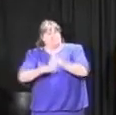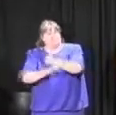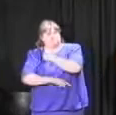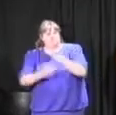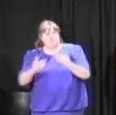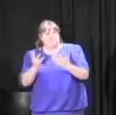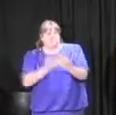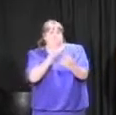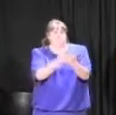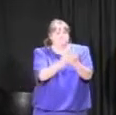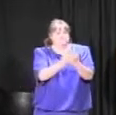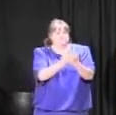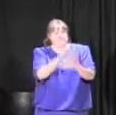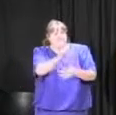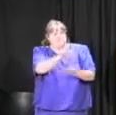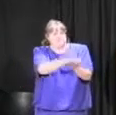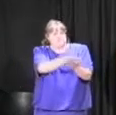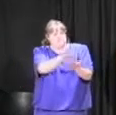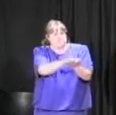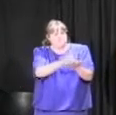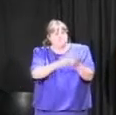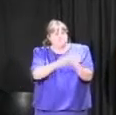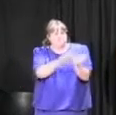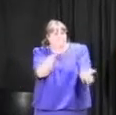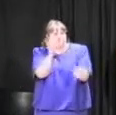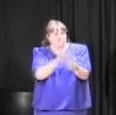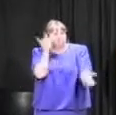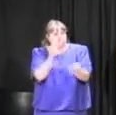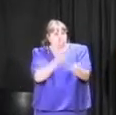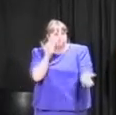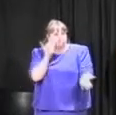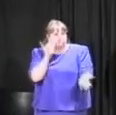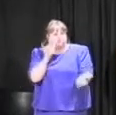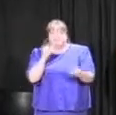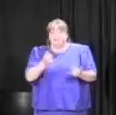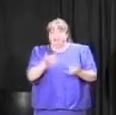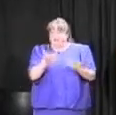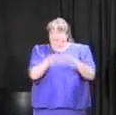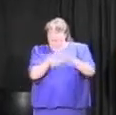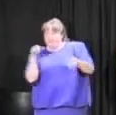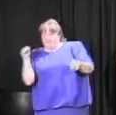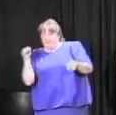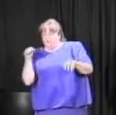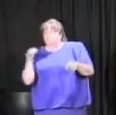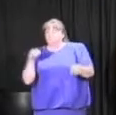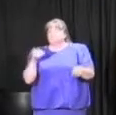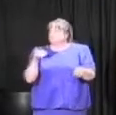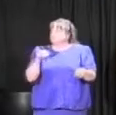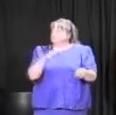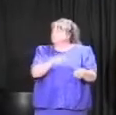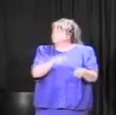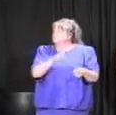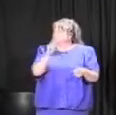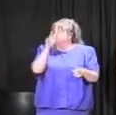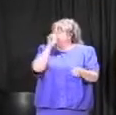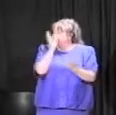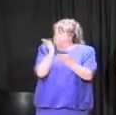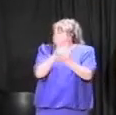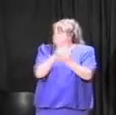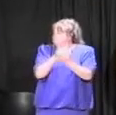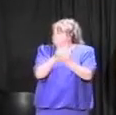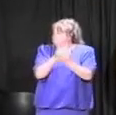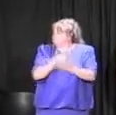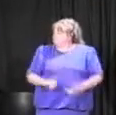thing about those 2 years, but she comes out of there like carved up like a Thanksgiving turkey. And that's when it hit me.